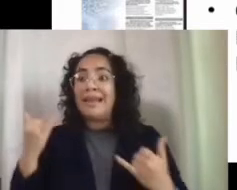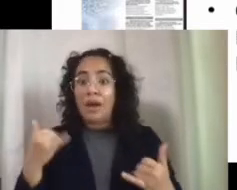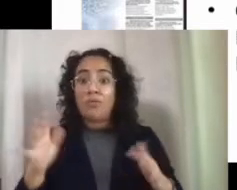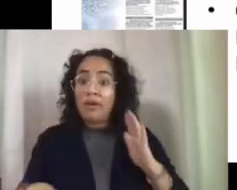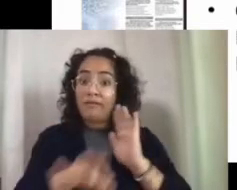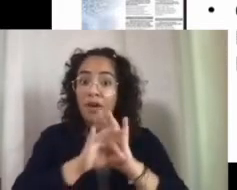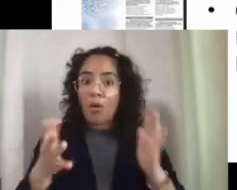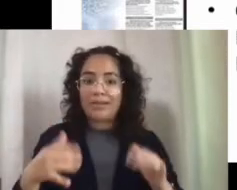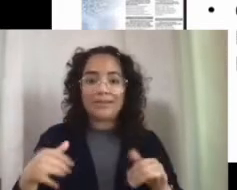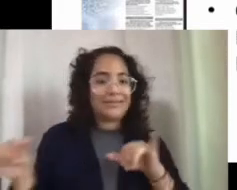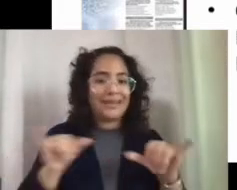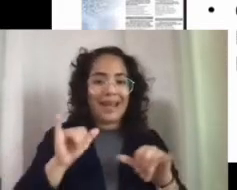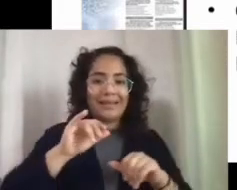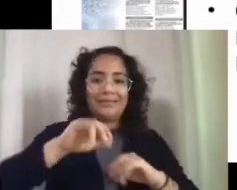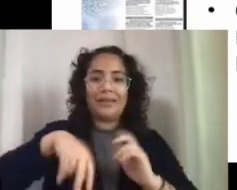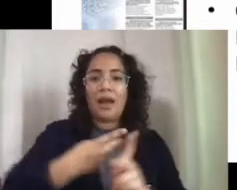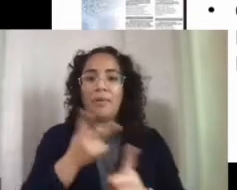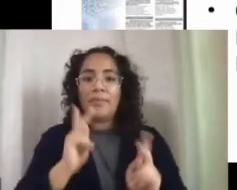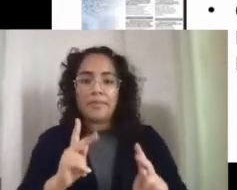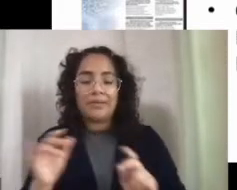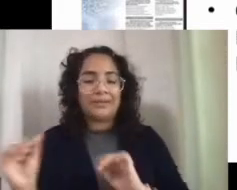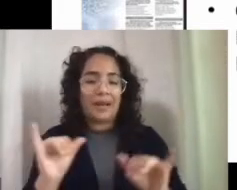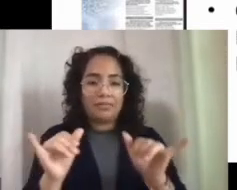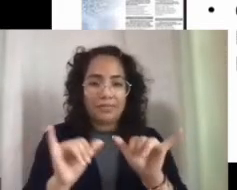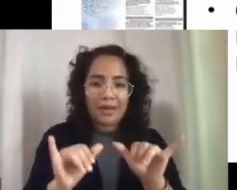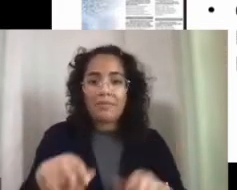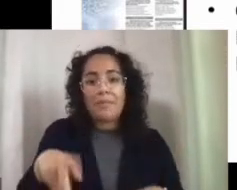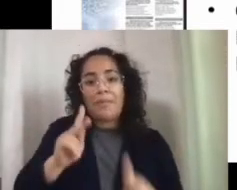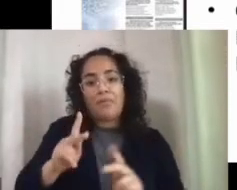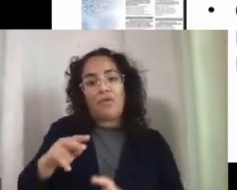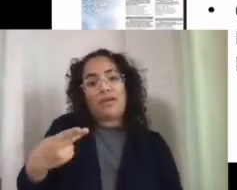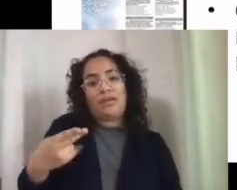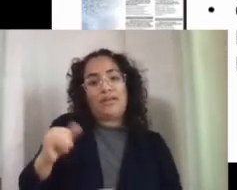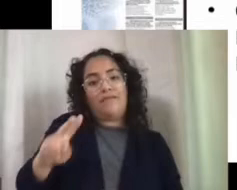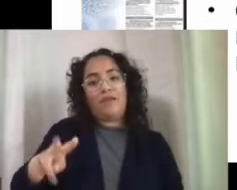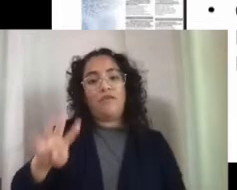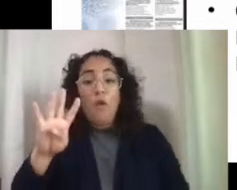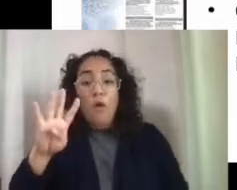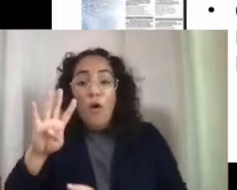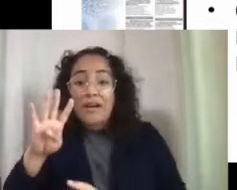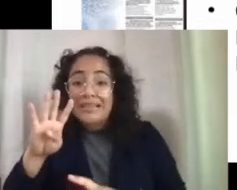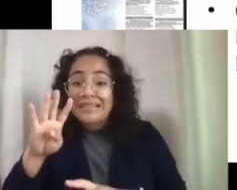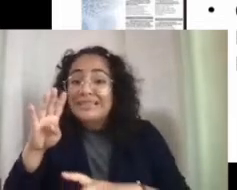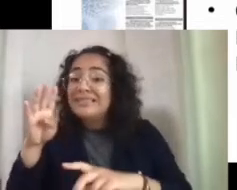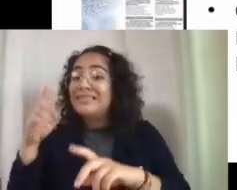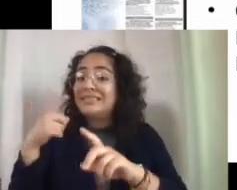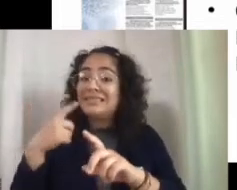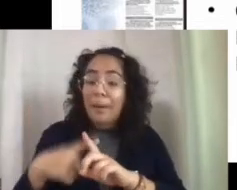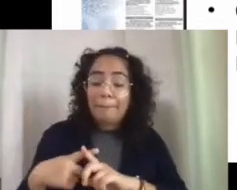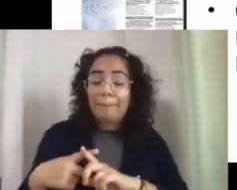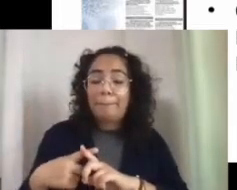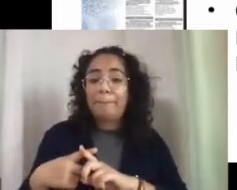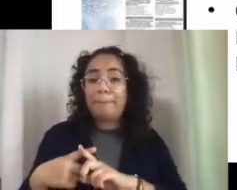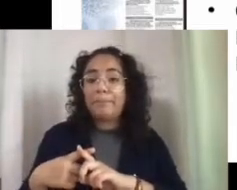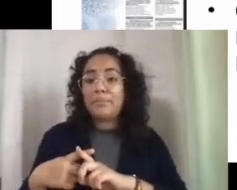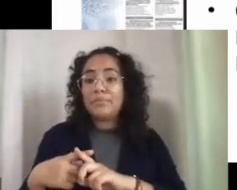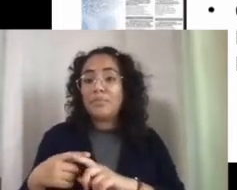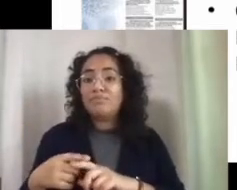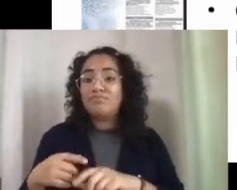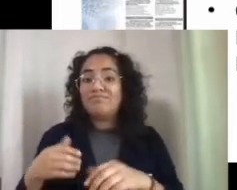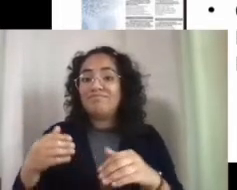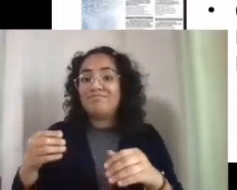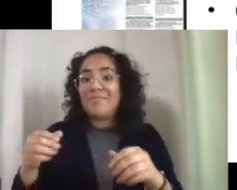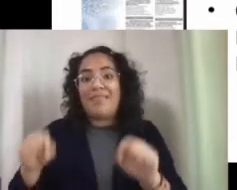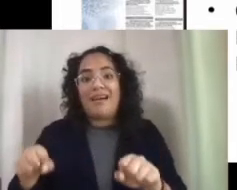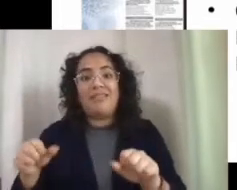people, same measurements, people with HIV were 4 times as likely to report long COVID at 4 months compared